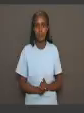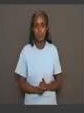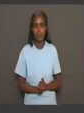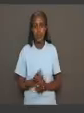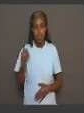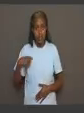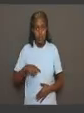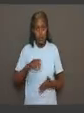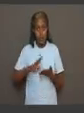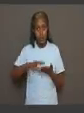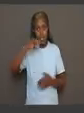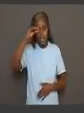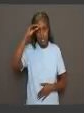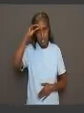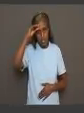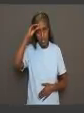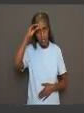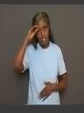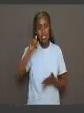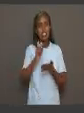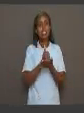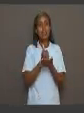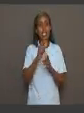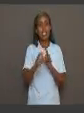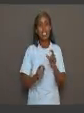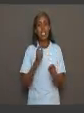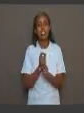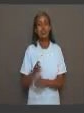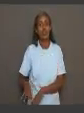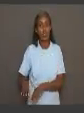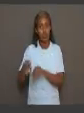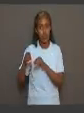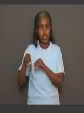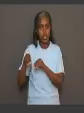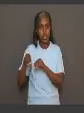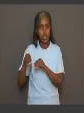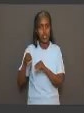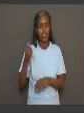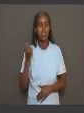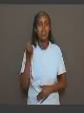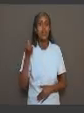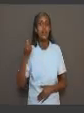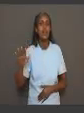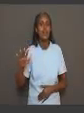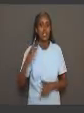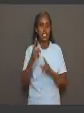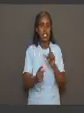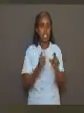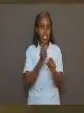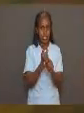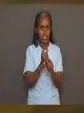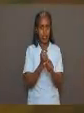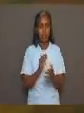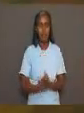We learn that the mean age of the students is 15 years.